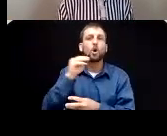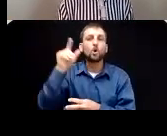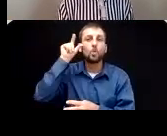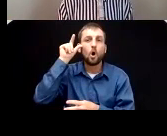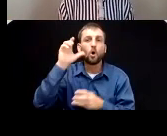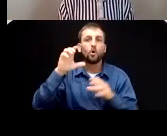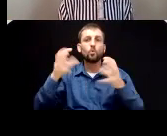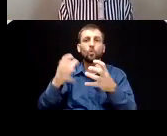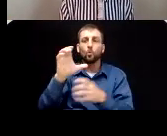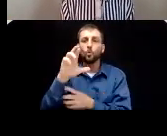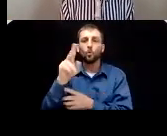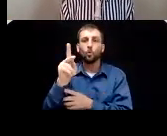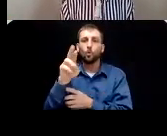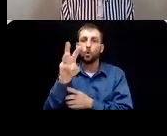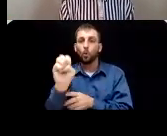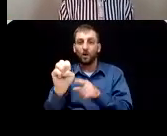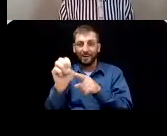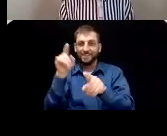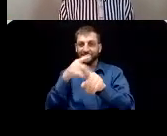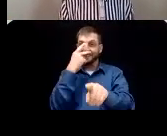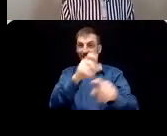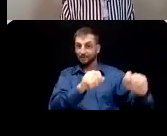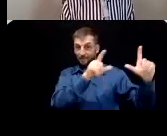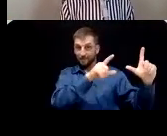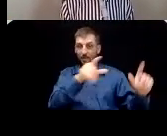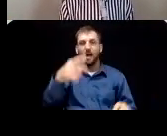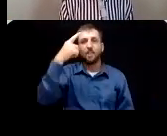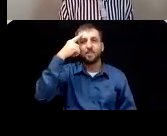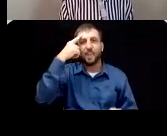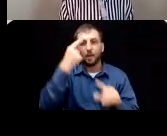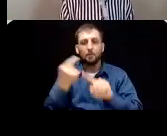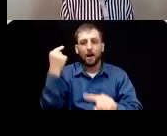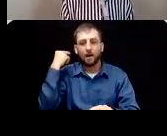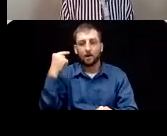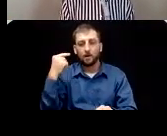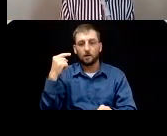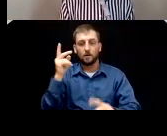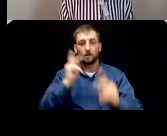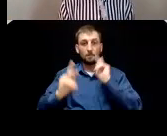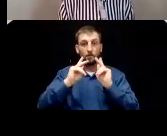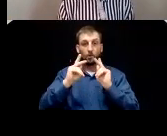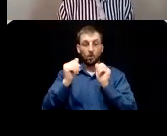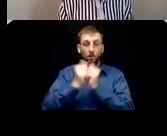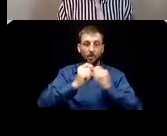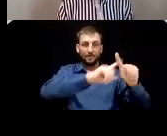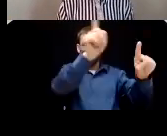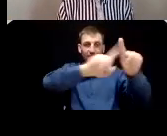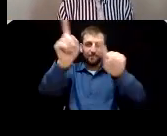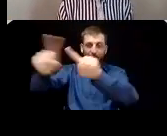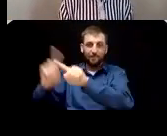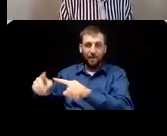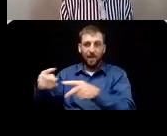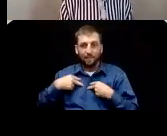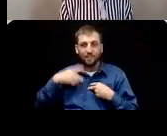sit-ins. Individuals with all types of disabilities thrived in a setting where they would normally suffer